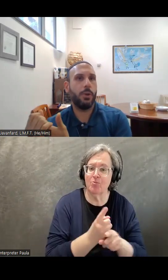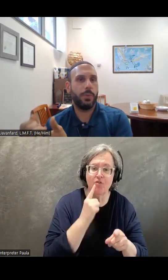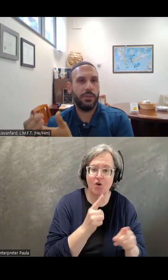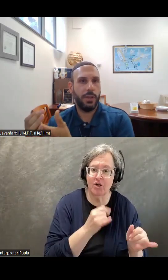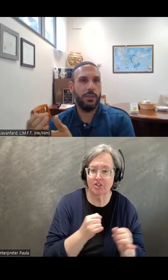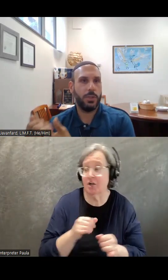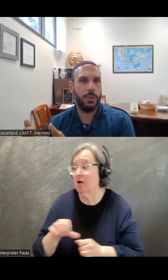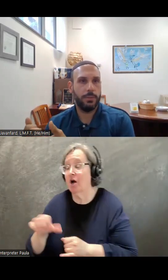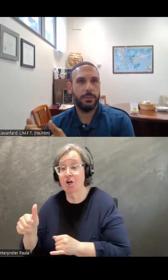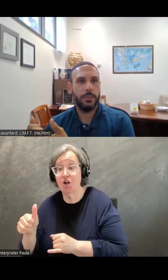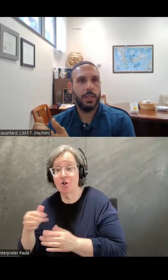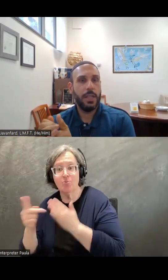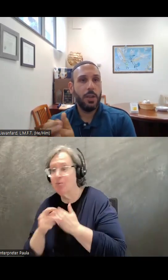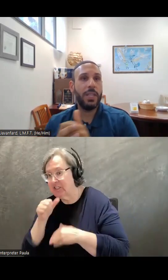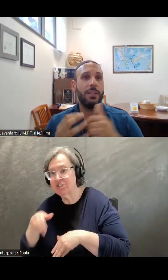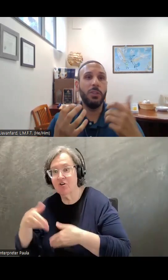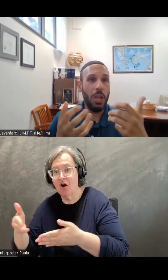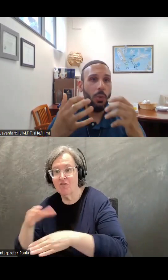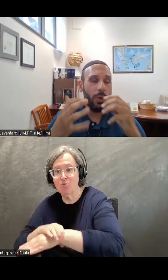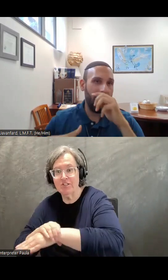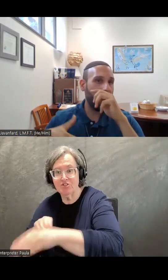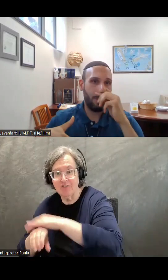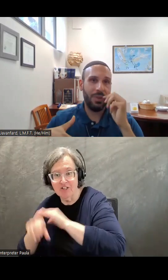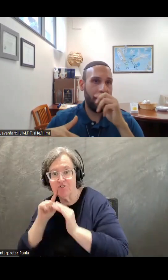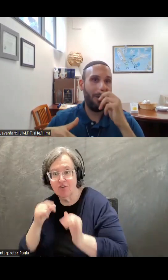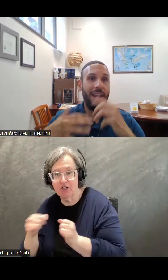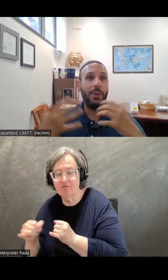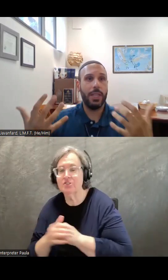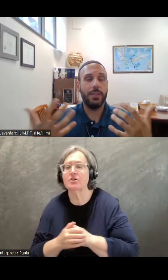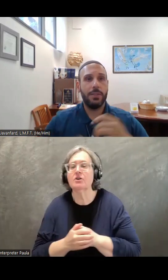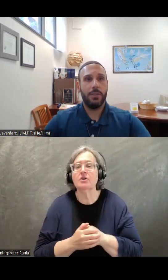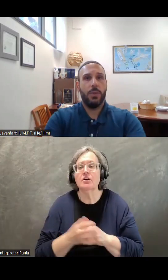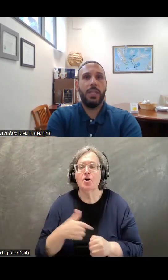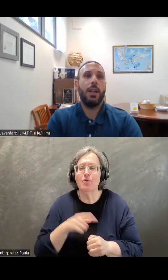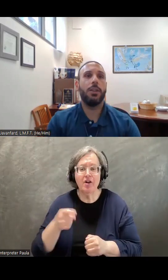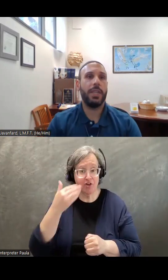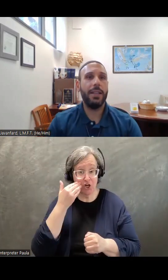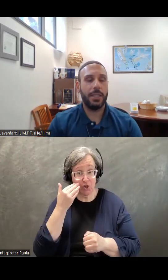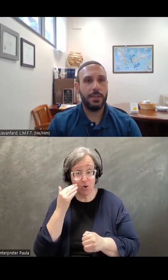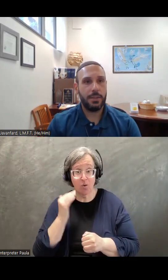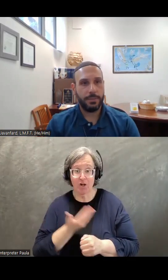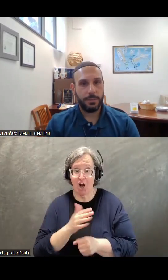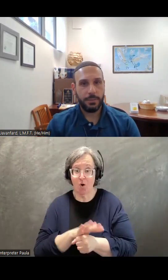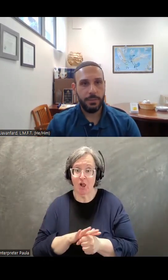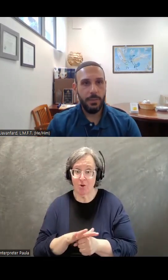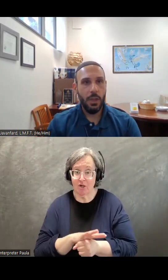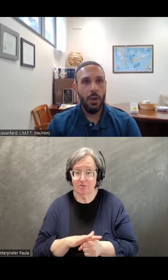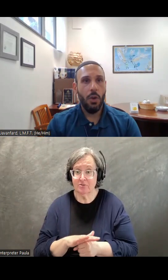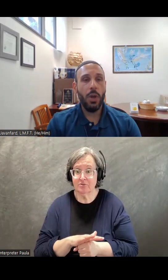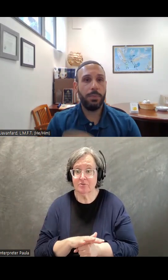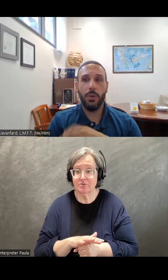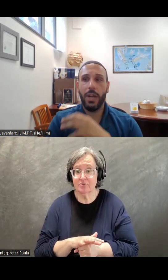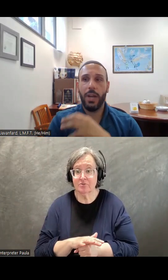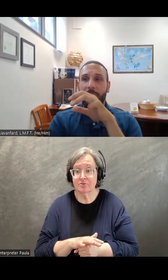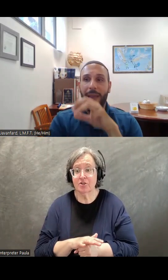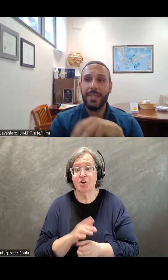that's appropriate for an individual. We need to know within our areas, within our localities,